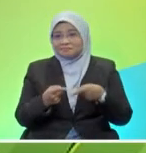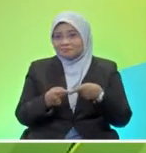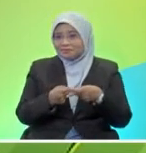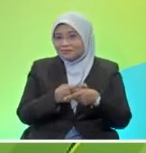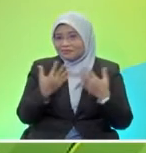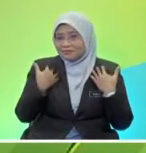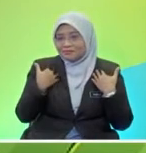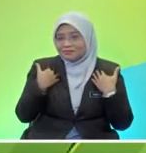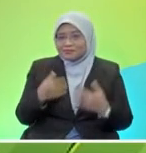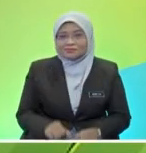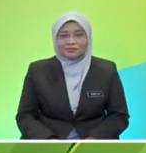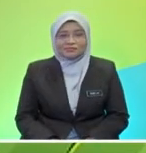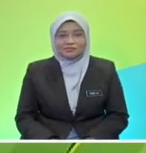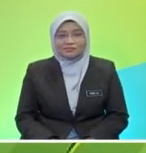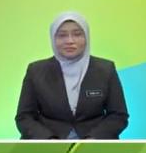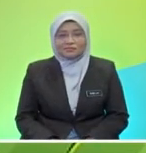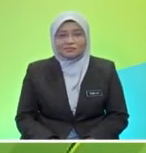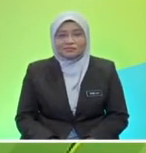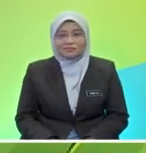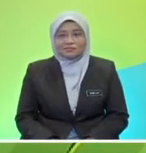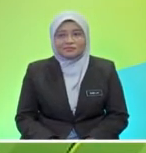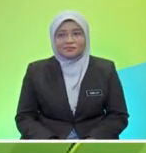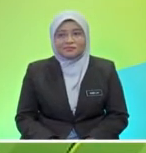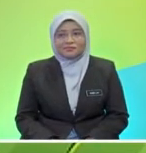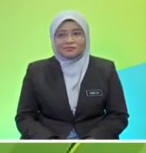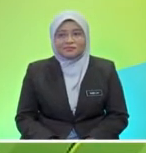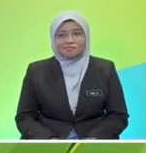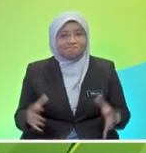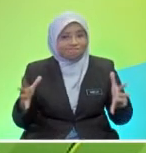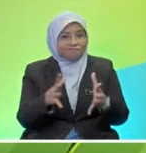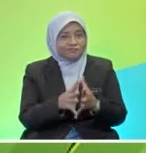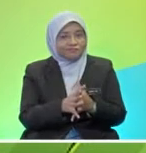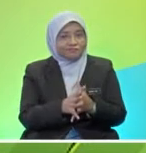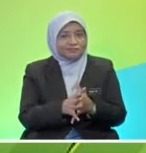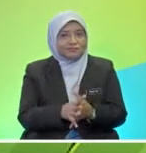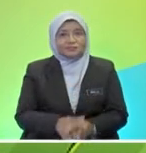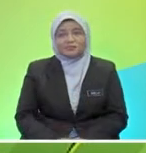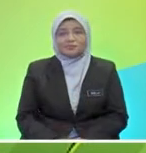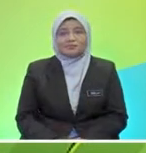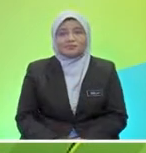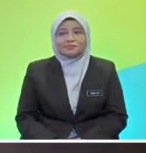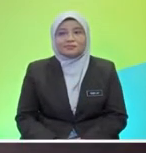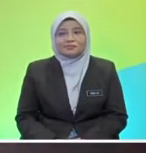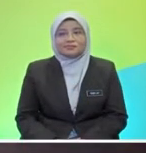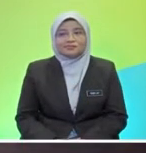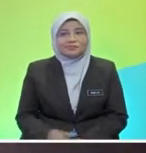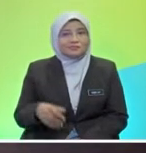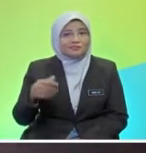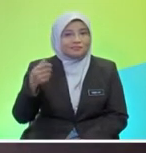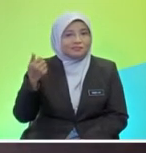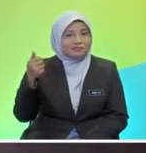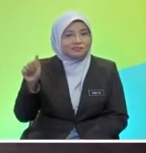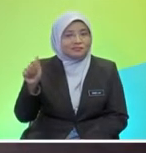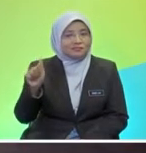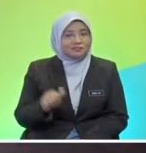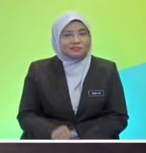have 10. But on my feet, I have also 10. So, I have 10 toes. Toes. Yes. How many toes you have?